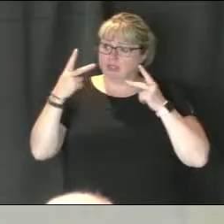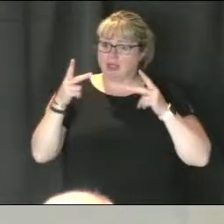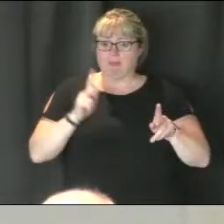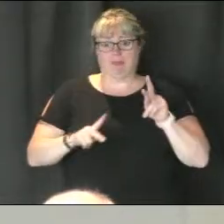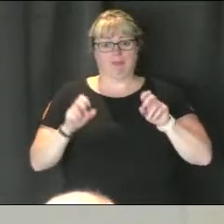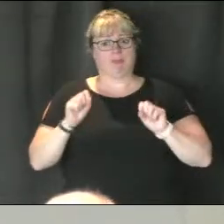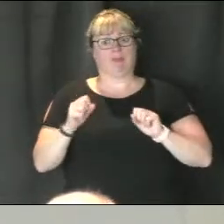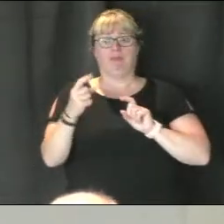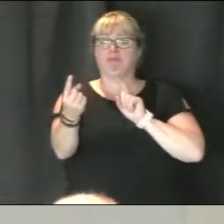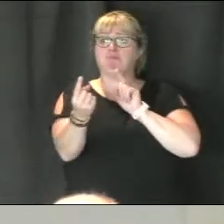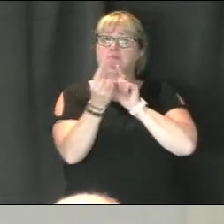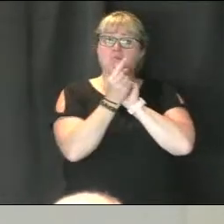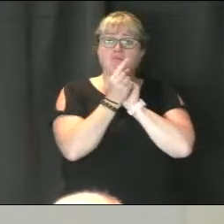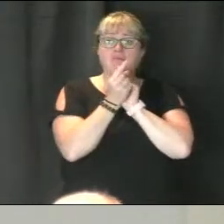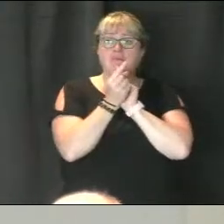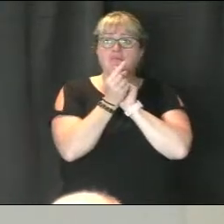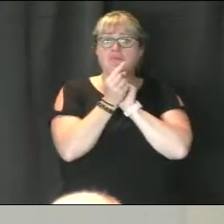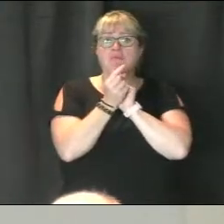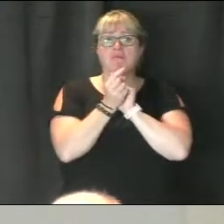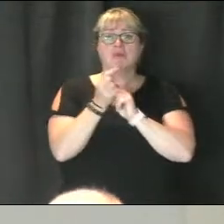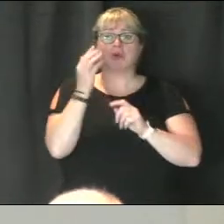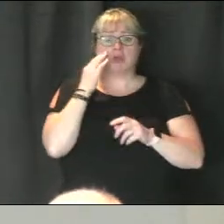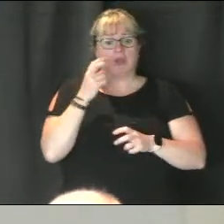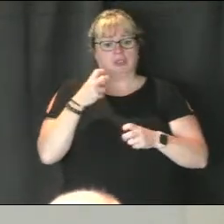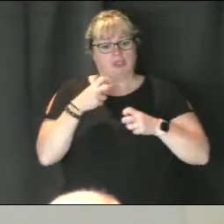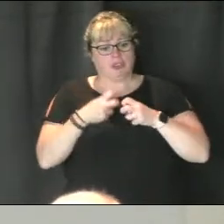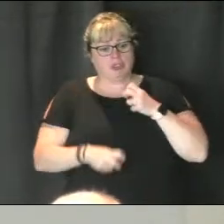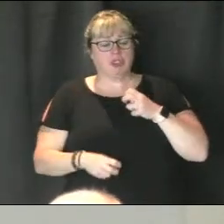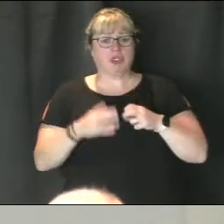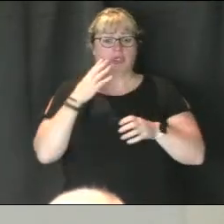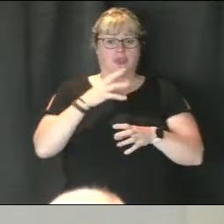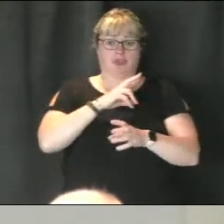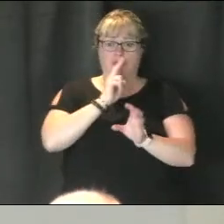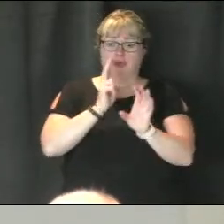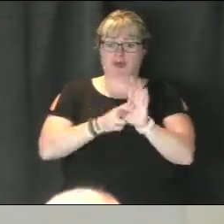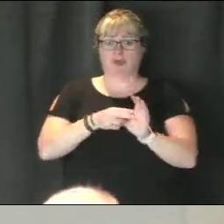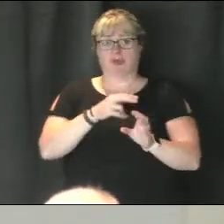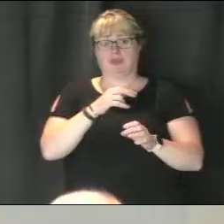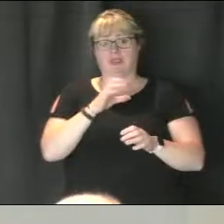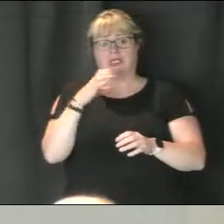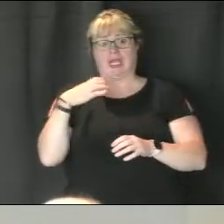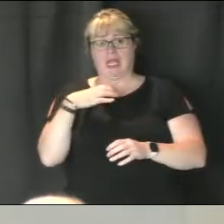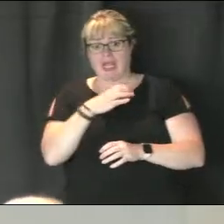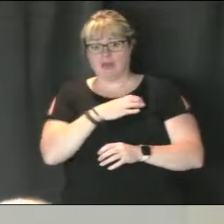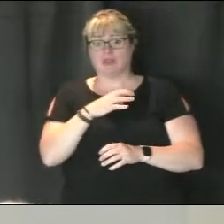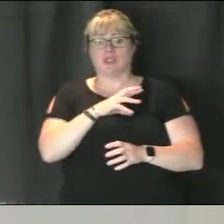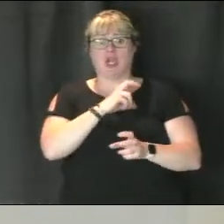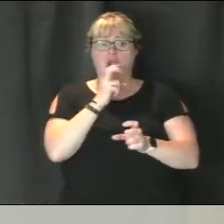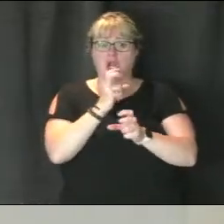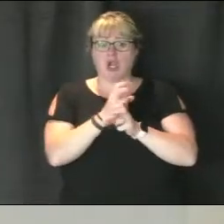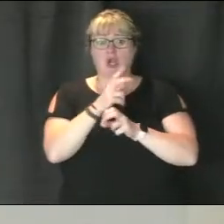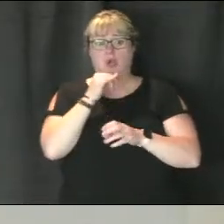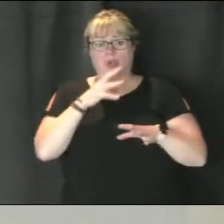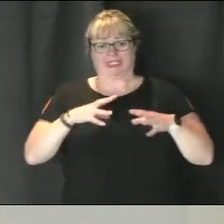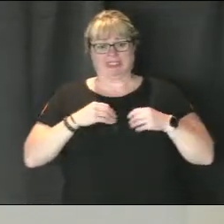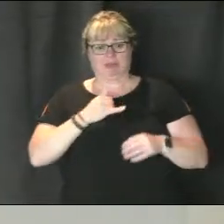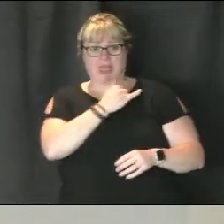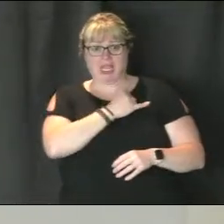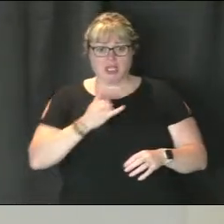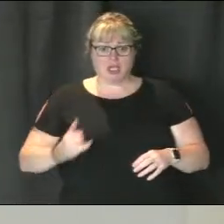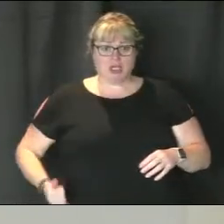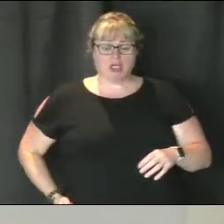forward. It's getting harder all the time to go on council, but it's very hard to get the person that's going to take the mayor's job,